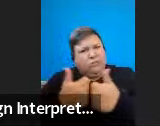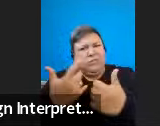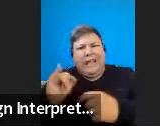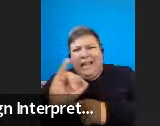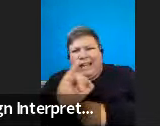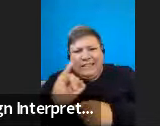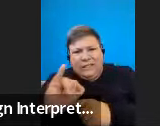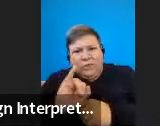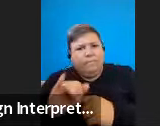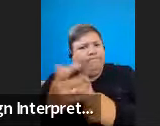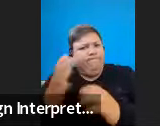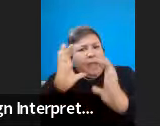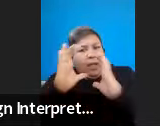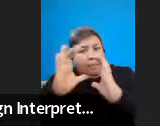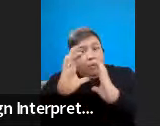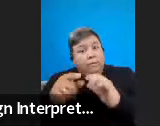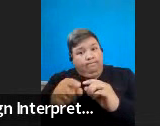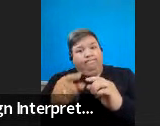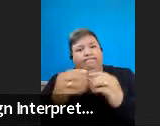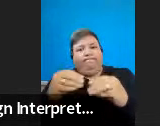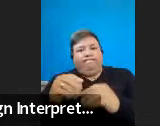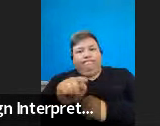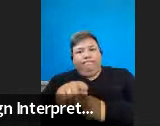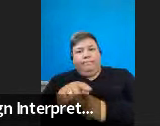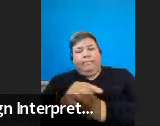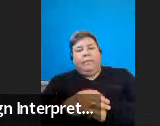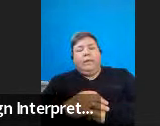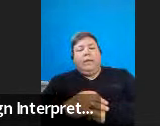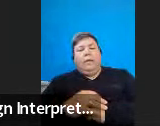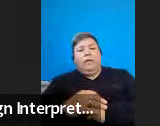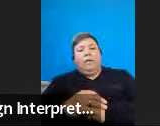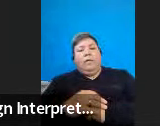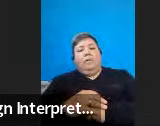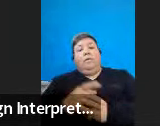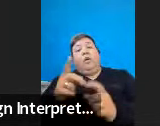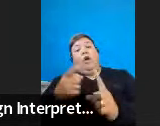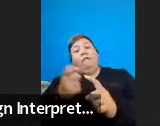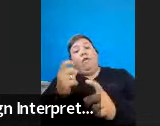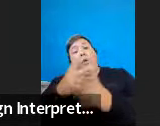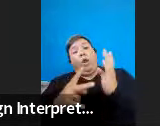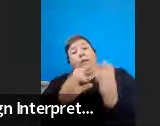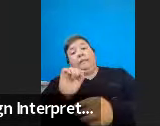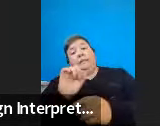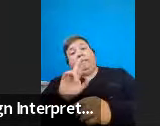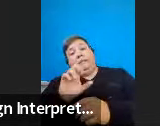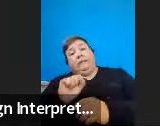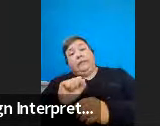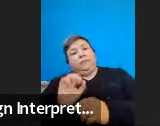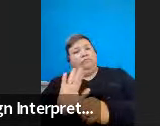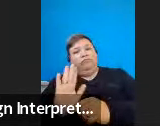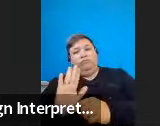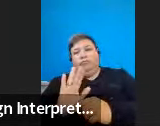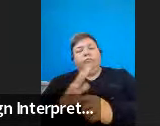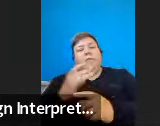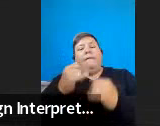communicate accordingly. But these benefits were not necessarily coming from SARS, as much as they are in line with also some of the benefits that